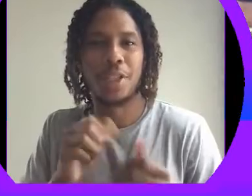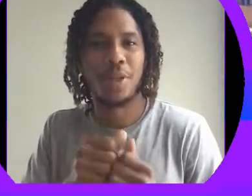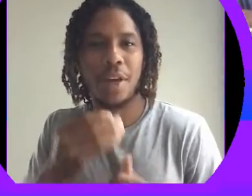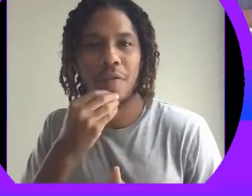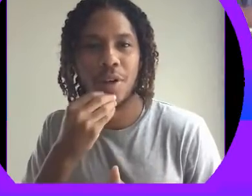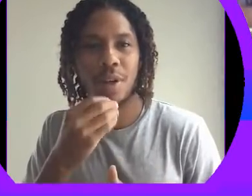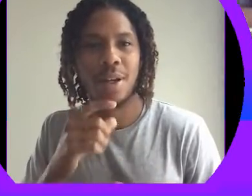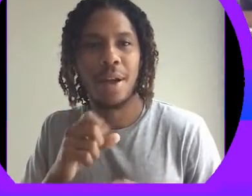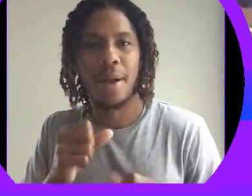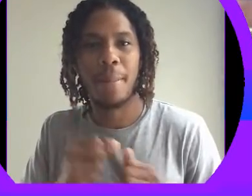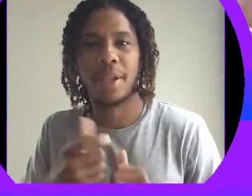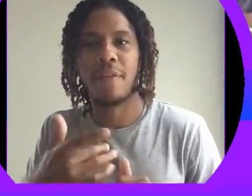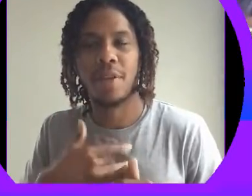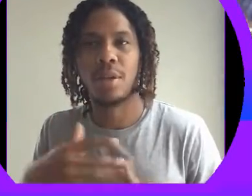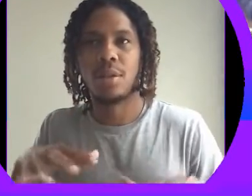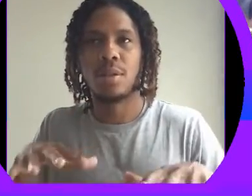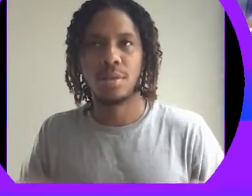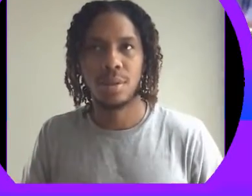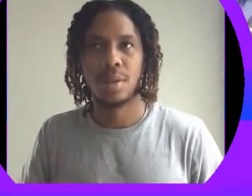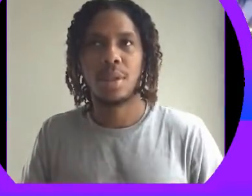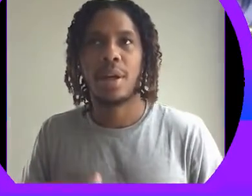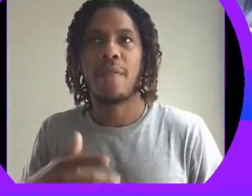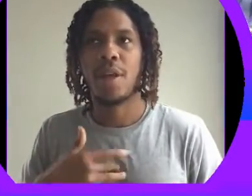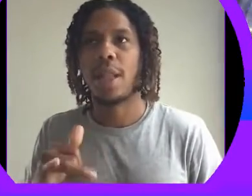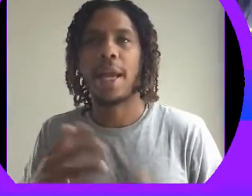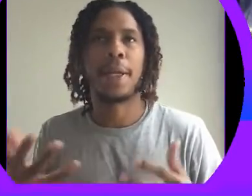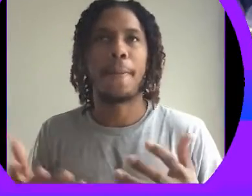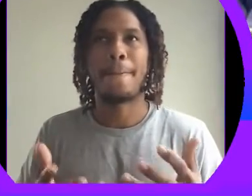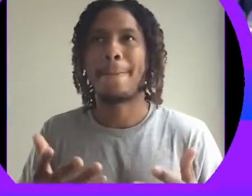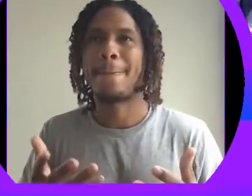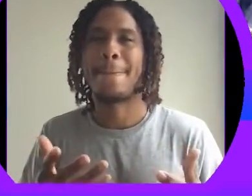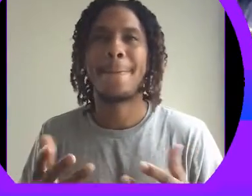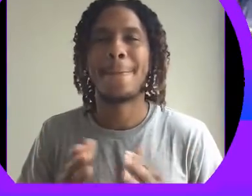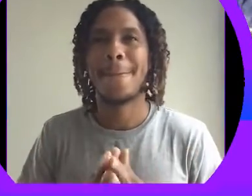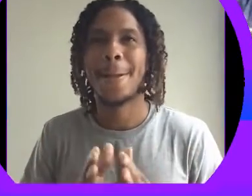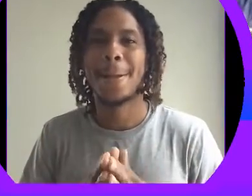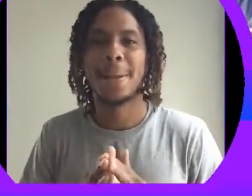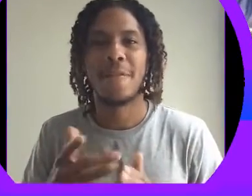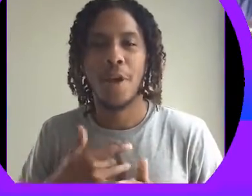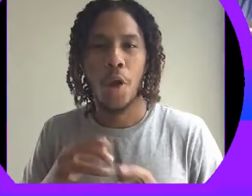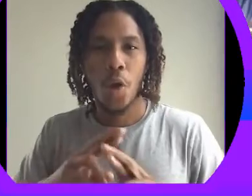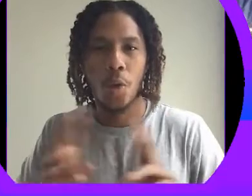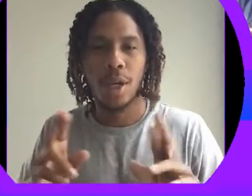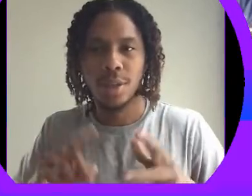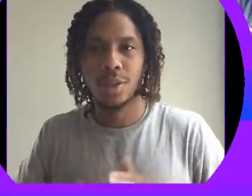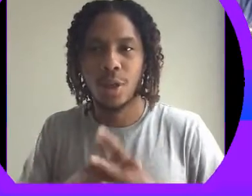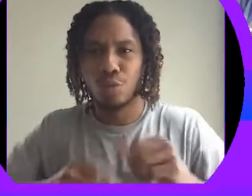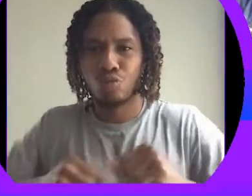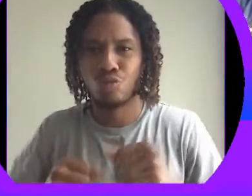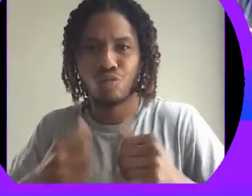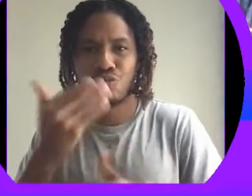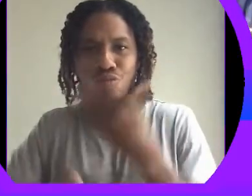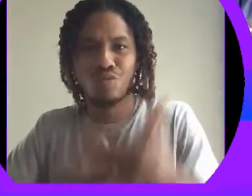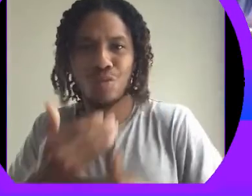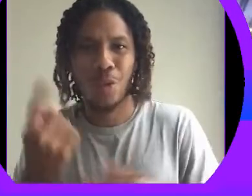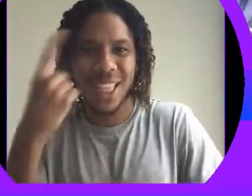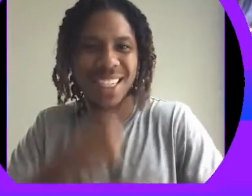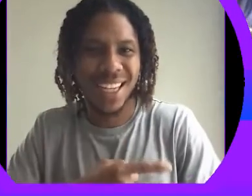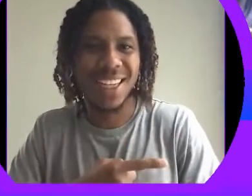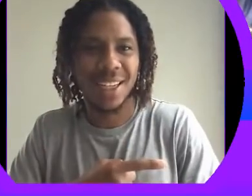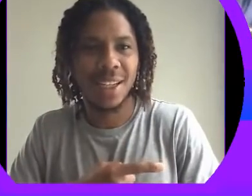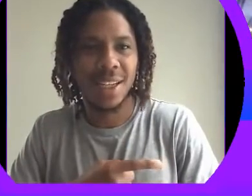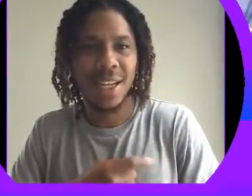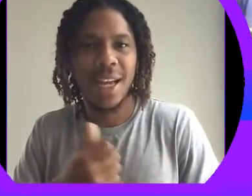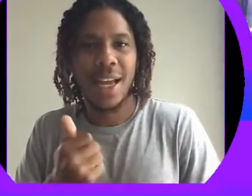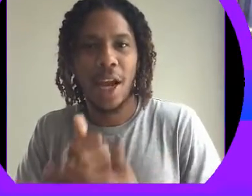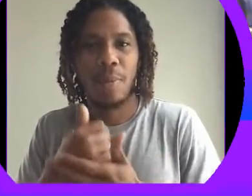food. What makes them feel grounded and allows them to feel ready to start the day. It helps us